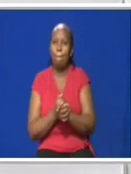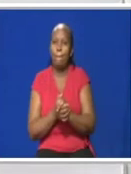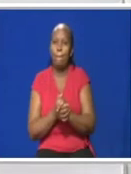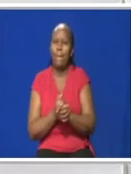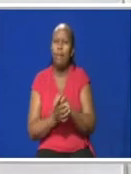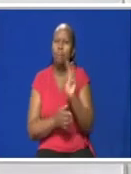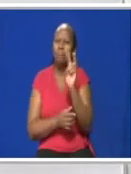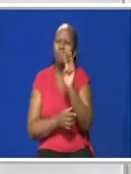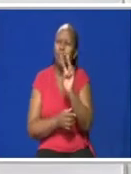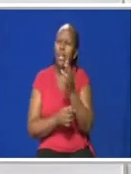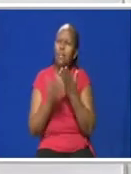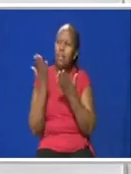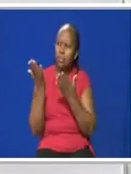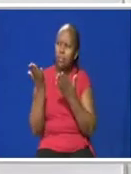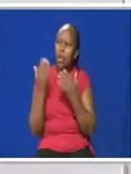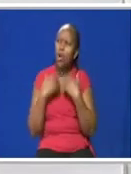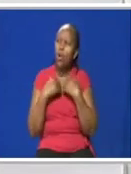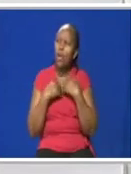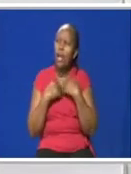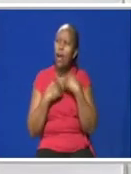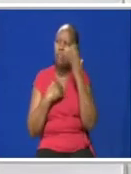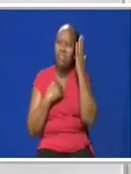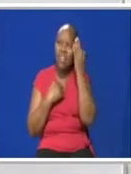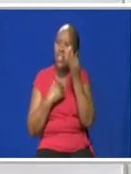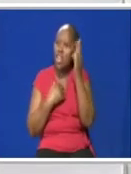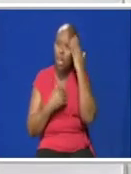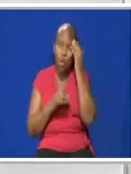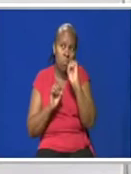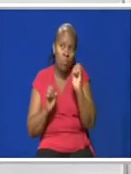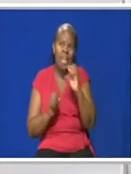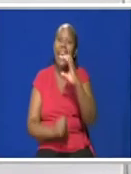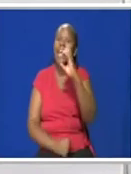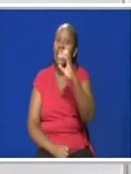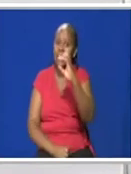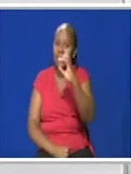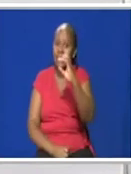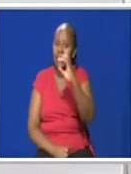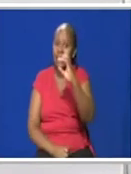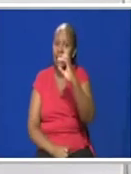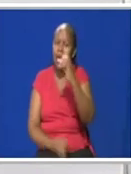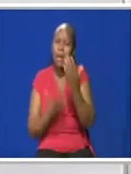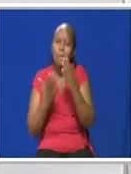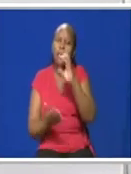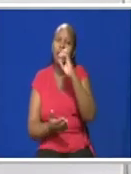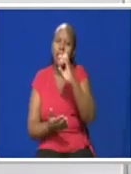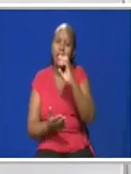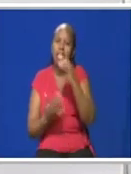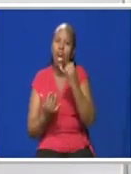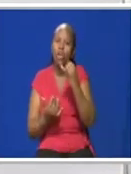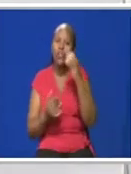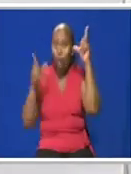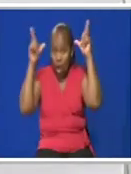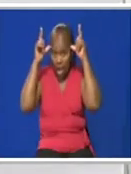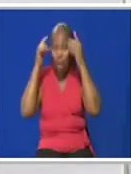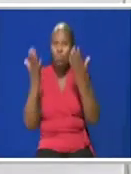By looking at that question, we have a known, which is 3, and a c. Let's say the c can stand for a cow.